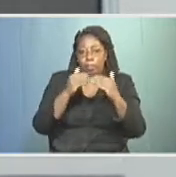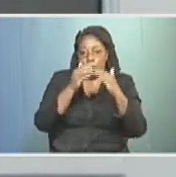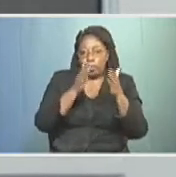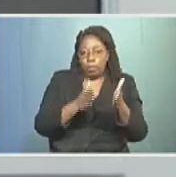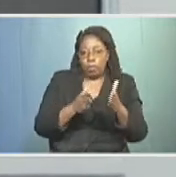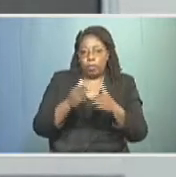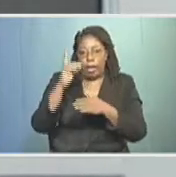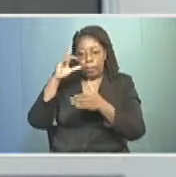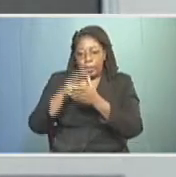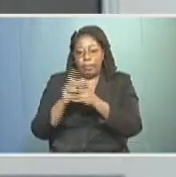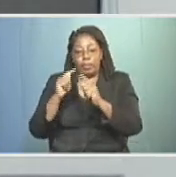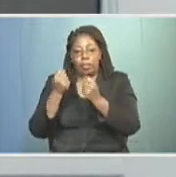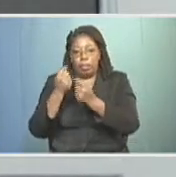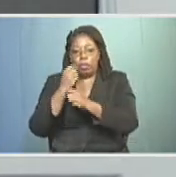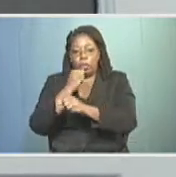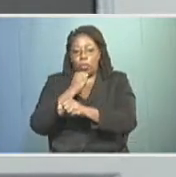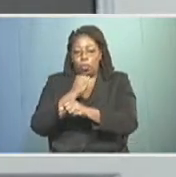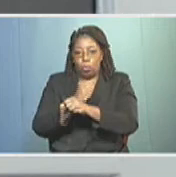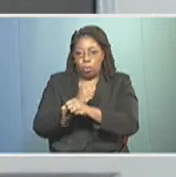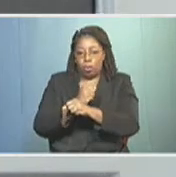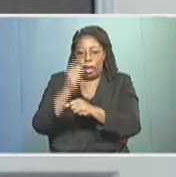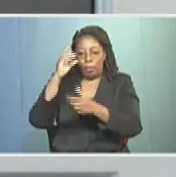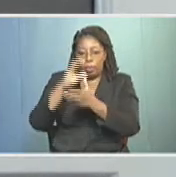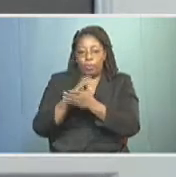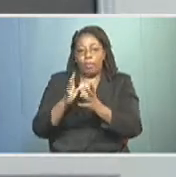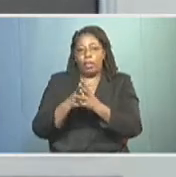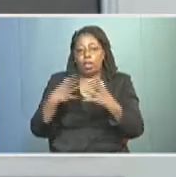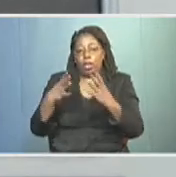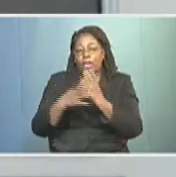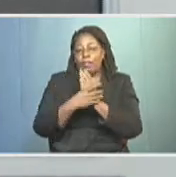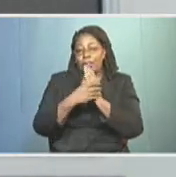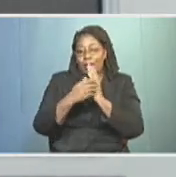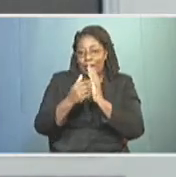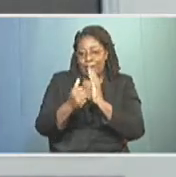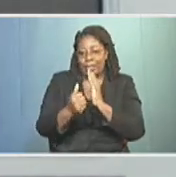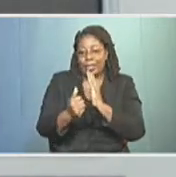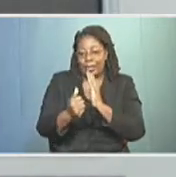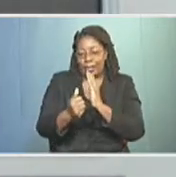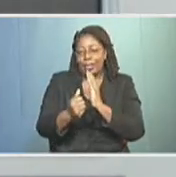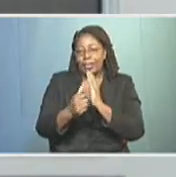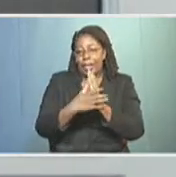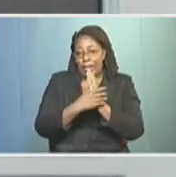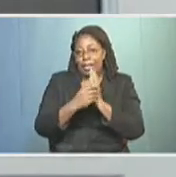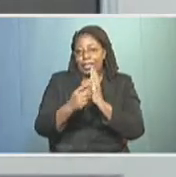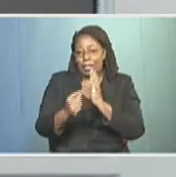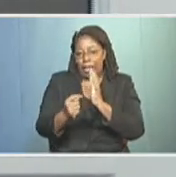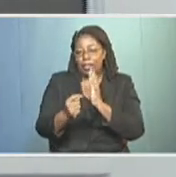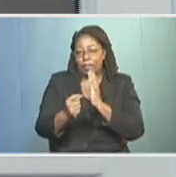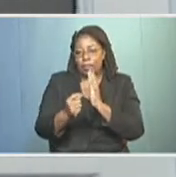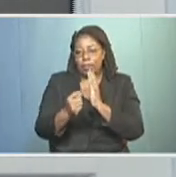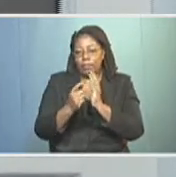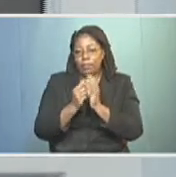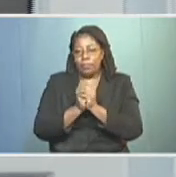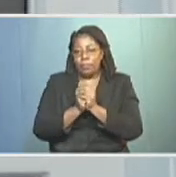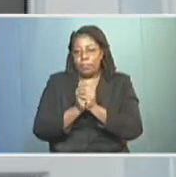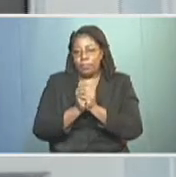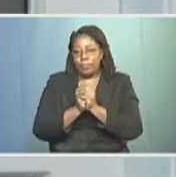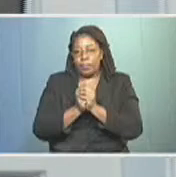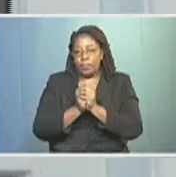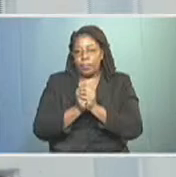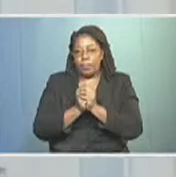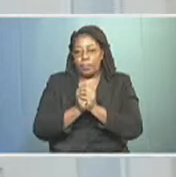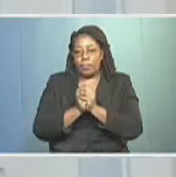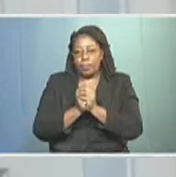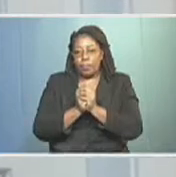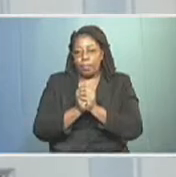in teamwork. I know that we have a lot of talent in the organization, a lot of talent that has been pretty much felt like